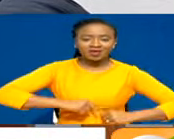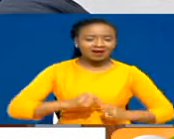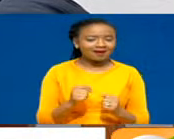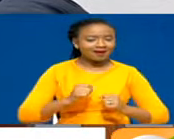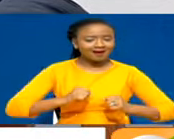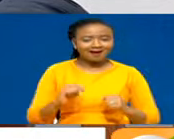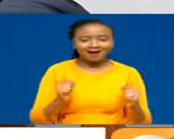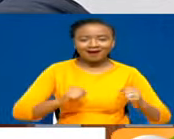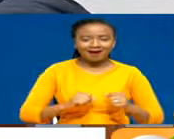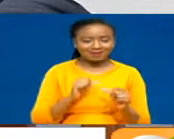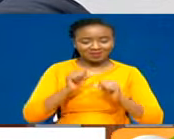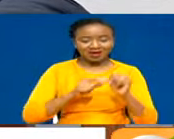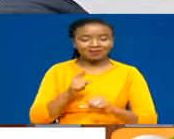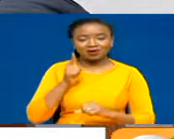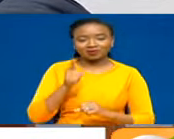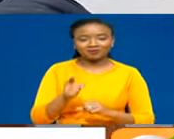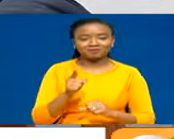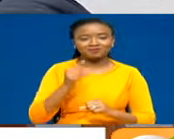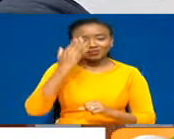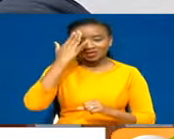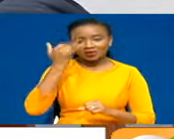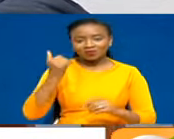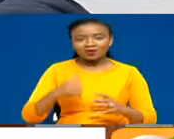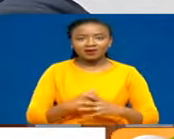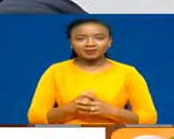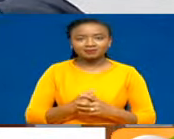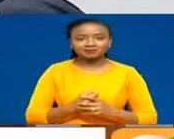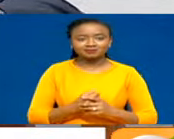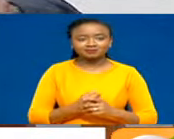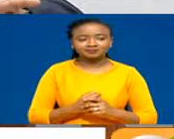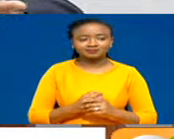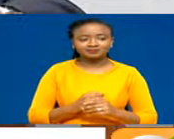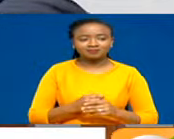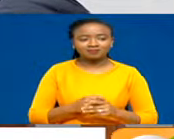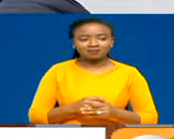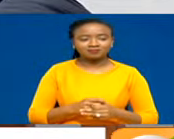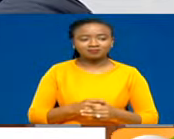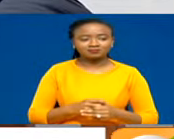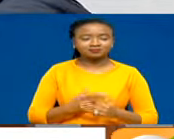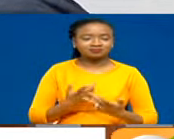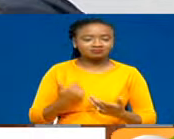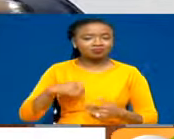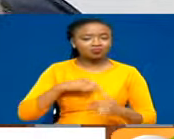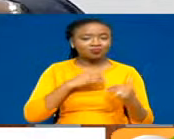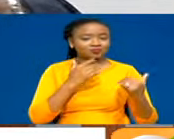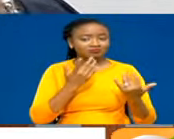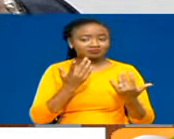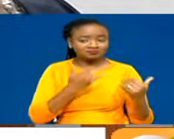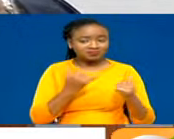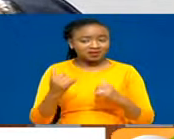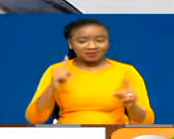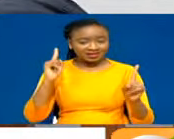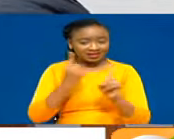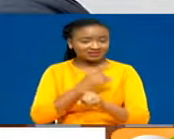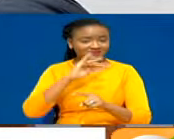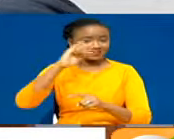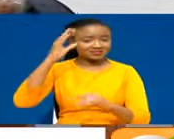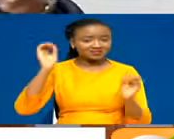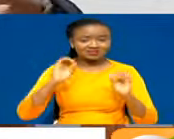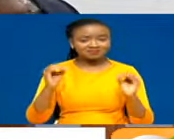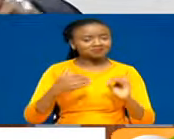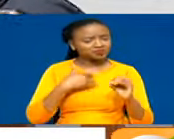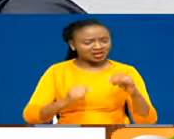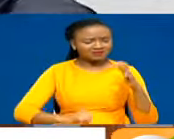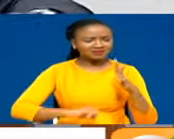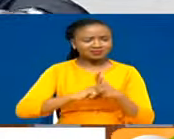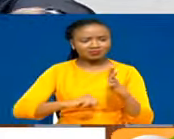excited about this, because honestly, Jeff, you go play in another city, you don't really have the support. A